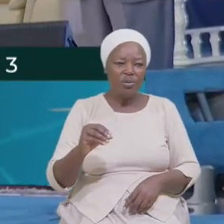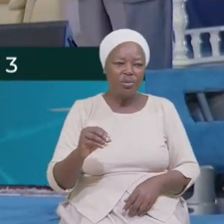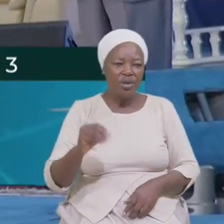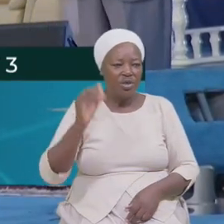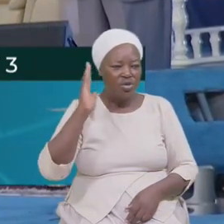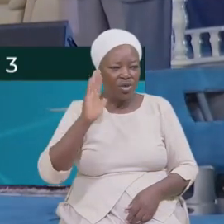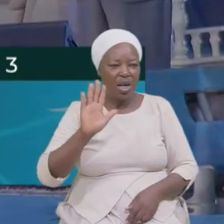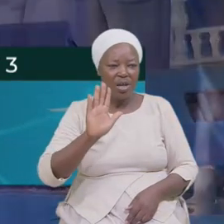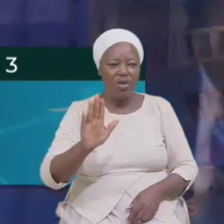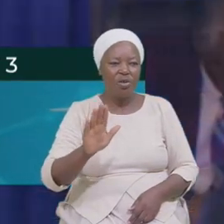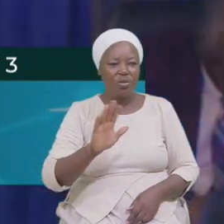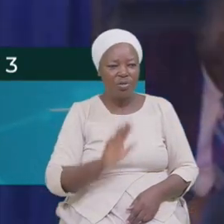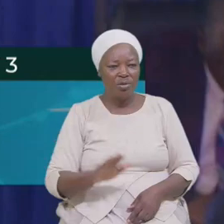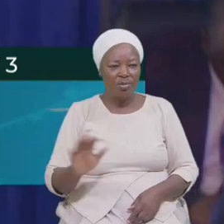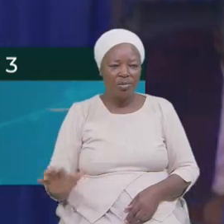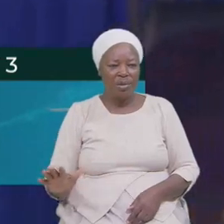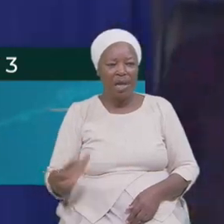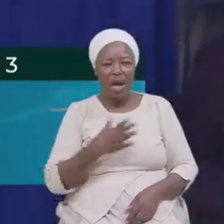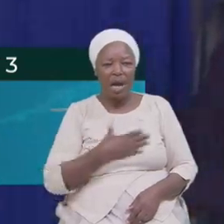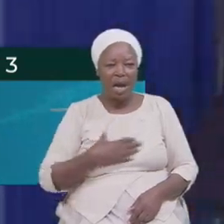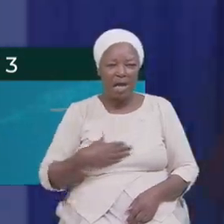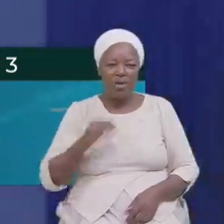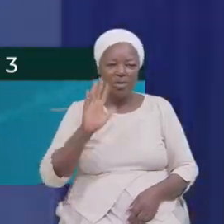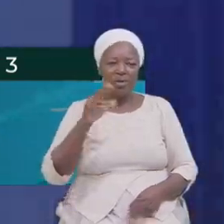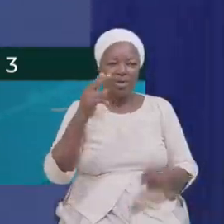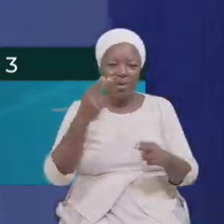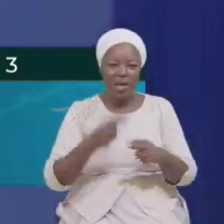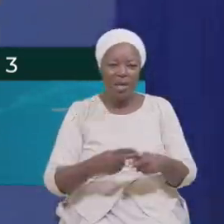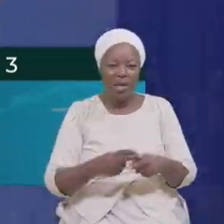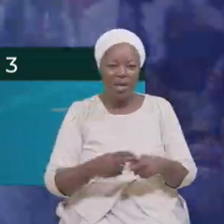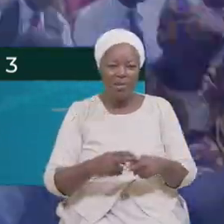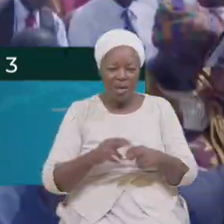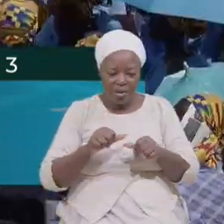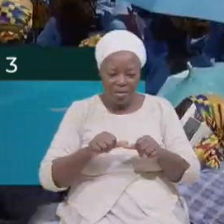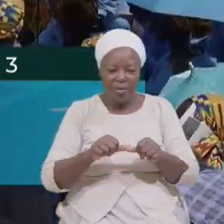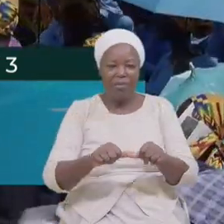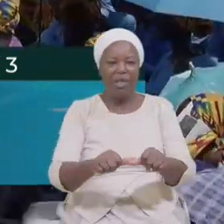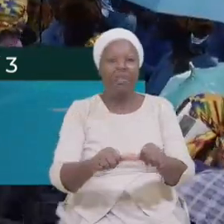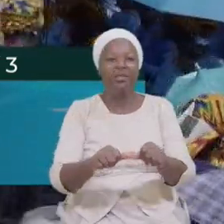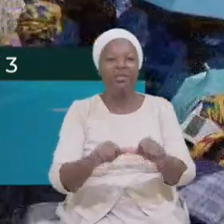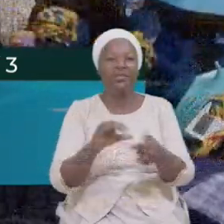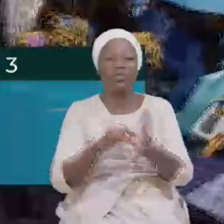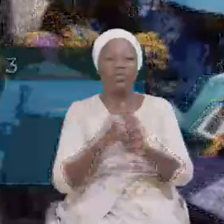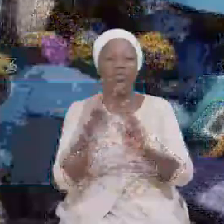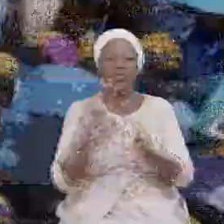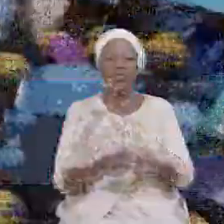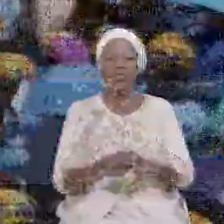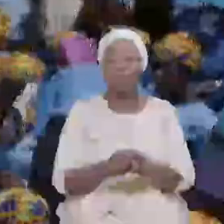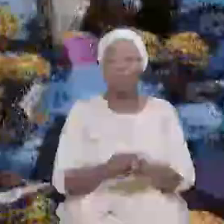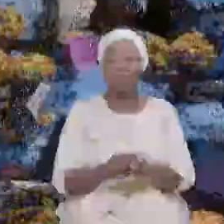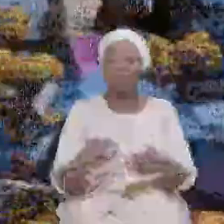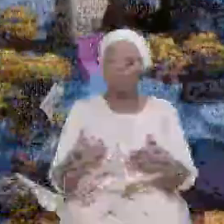your seed and your name remain. New